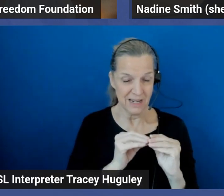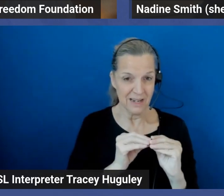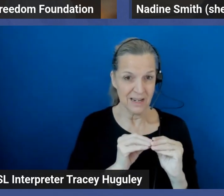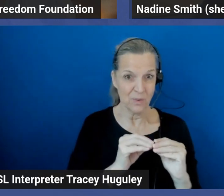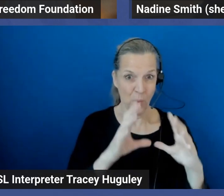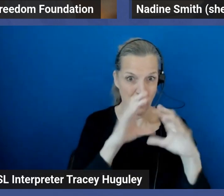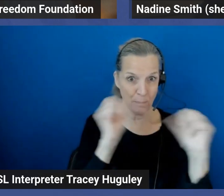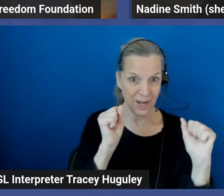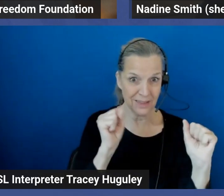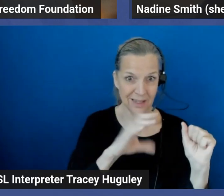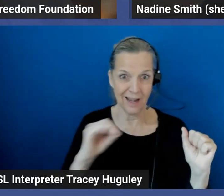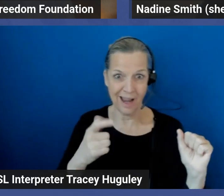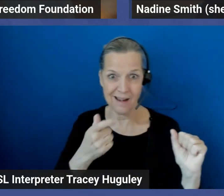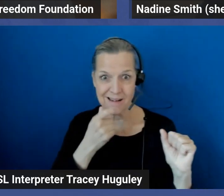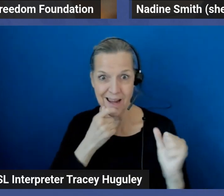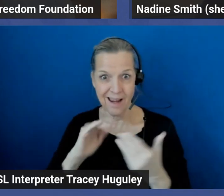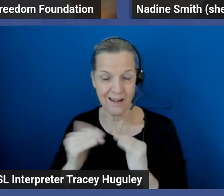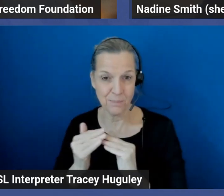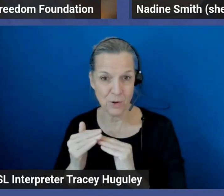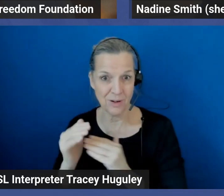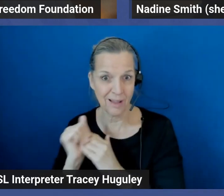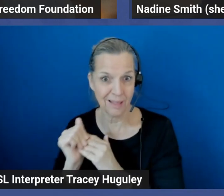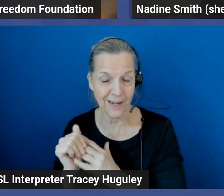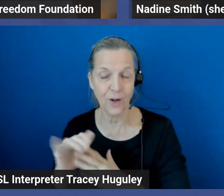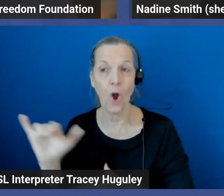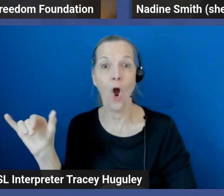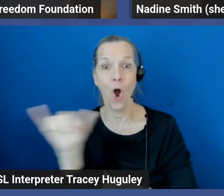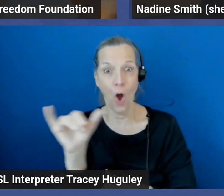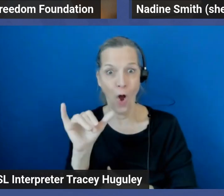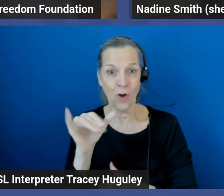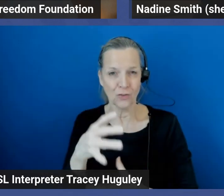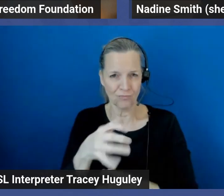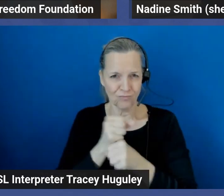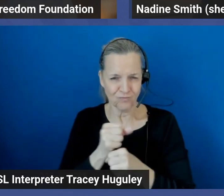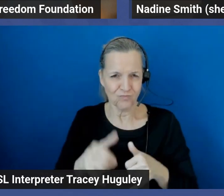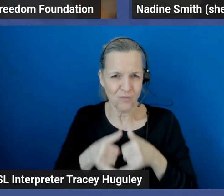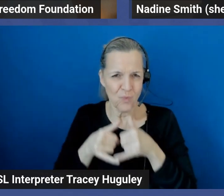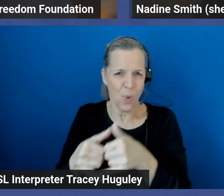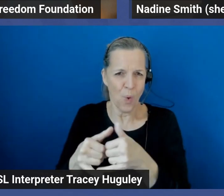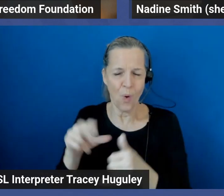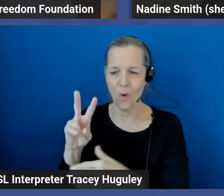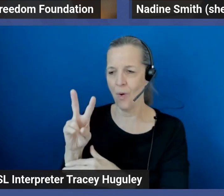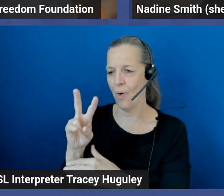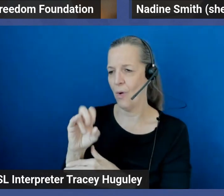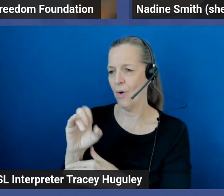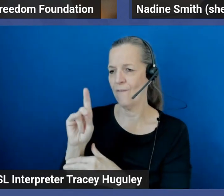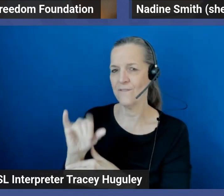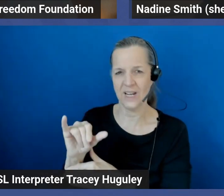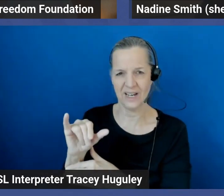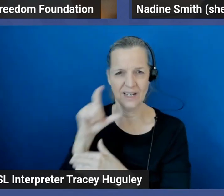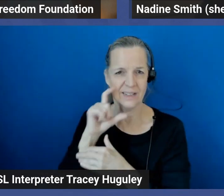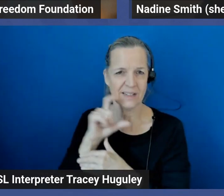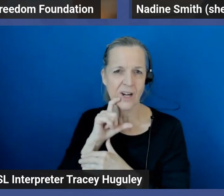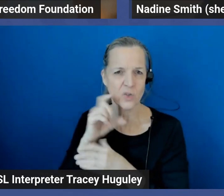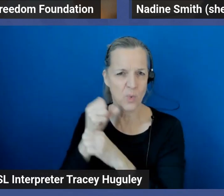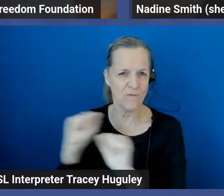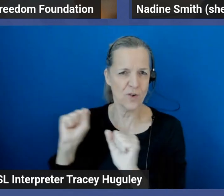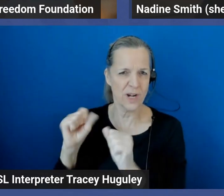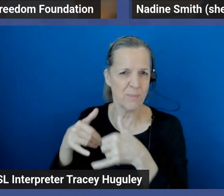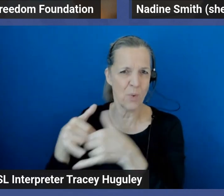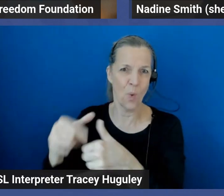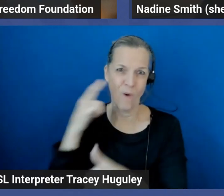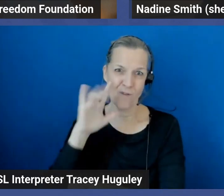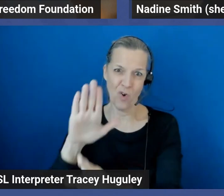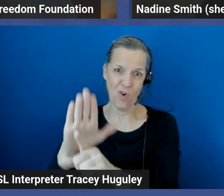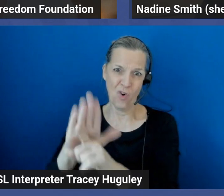community leaders. She's also a recipient of the Vicky Sexual Freedom Award for her work. And